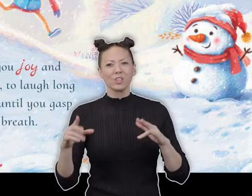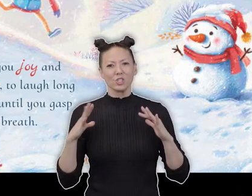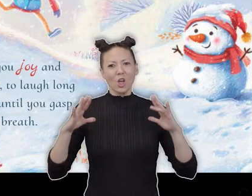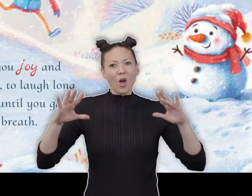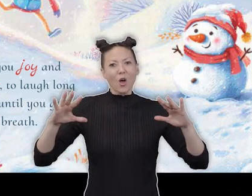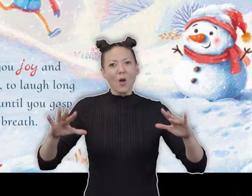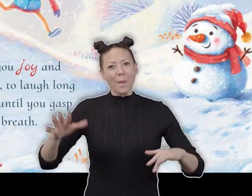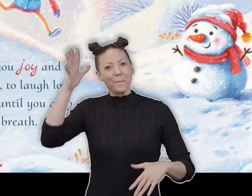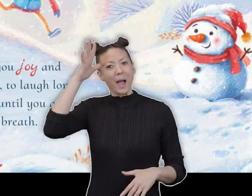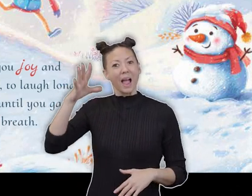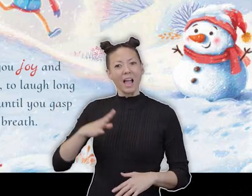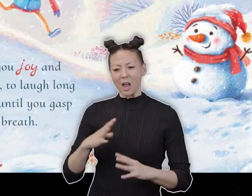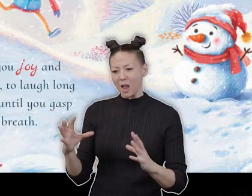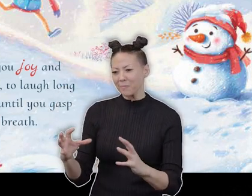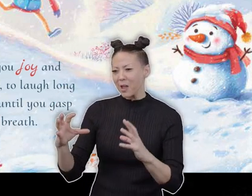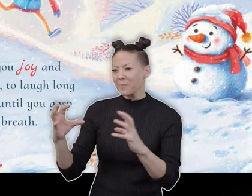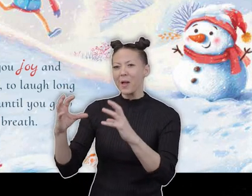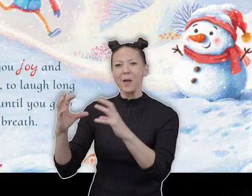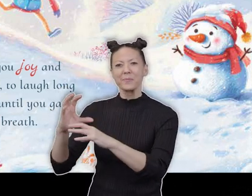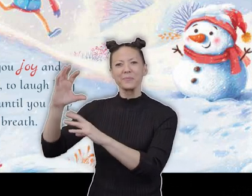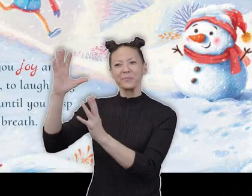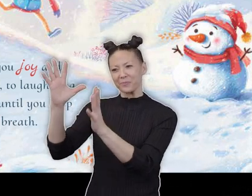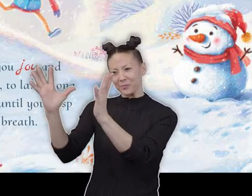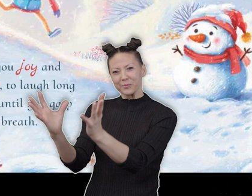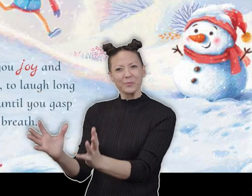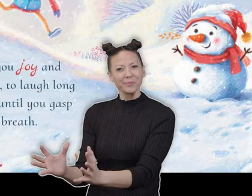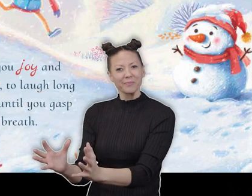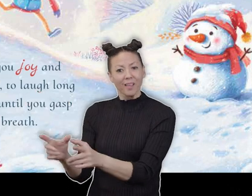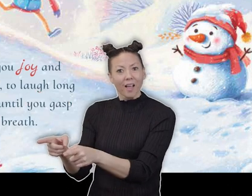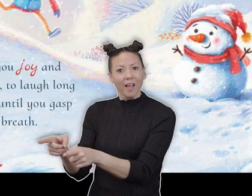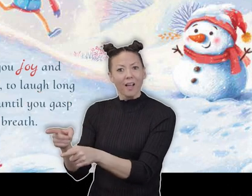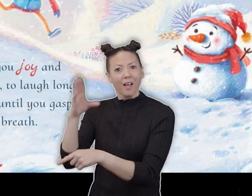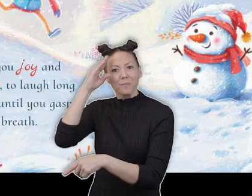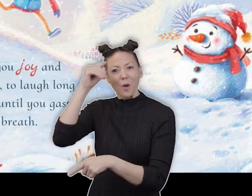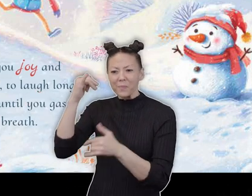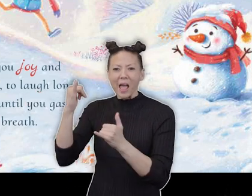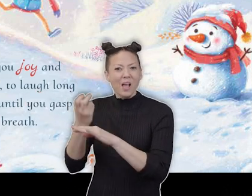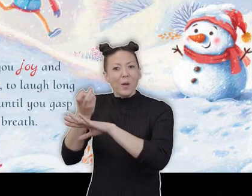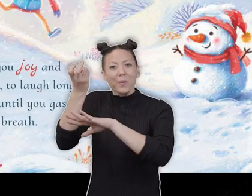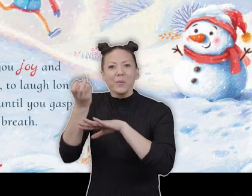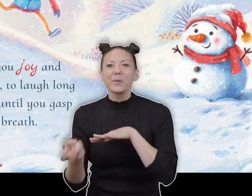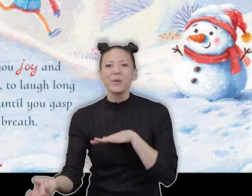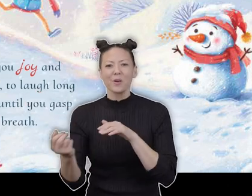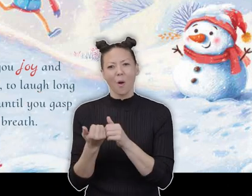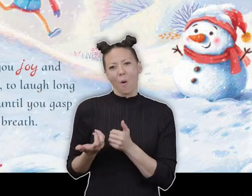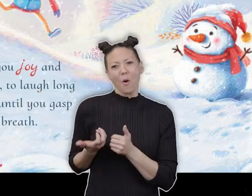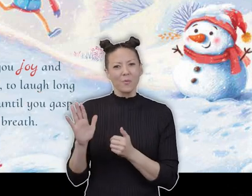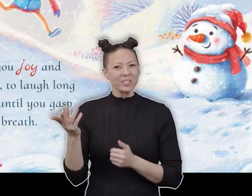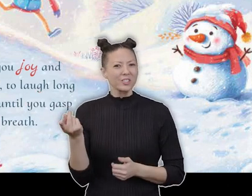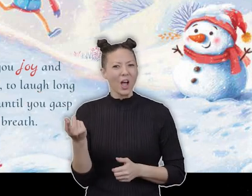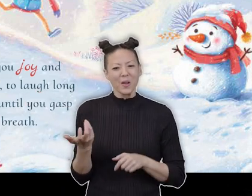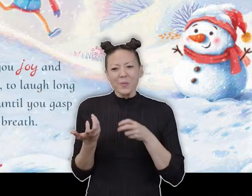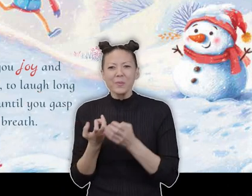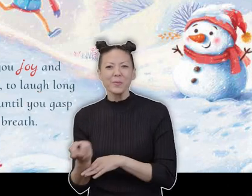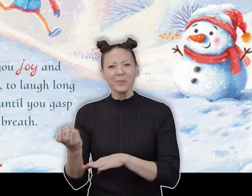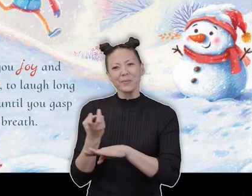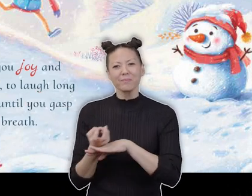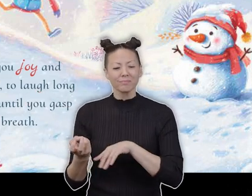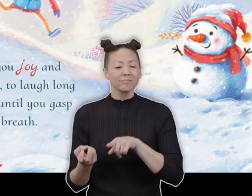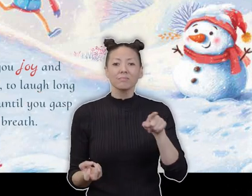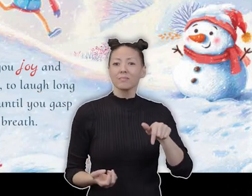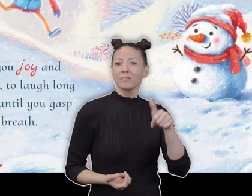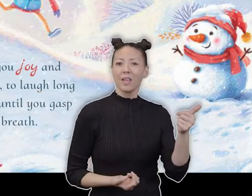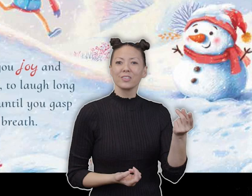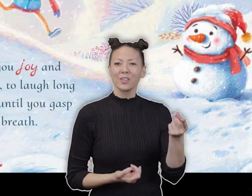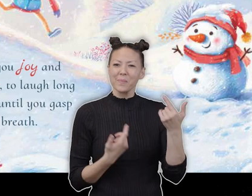hill. A snowman sits in the center of the space. A boy sleds down the slope, holding a Pomeranian dog, and